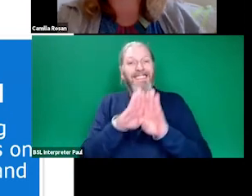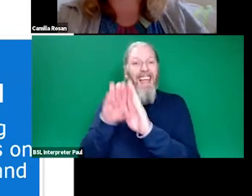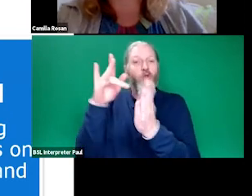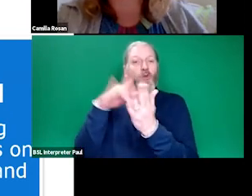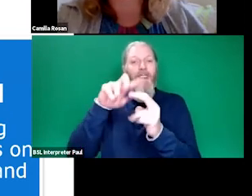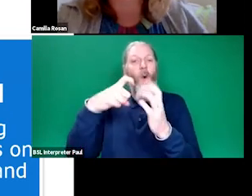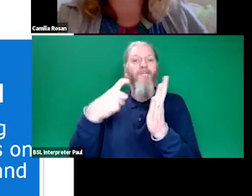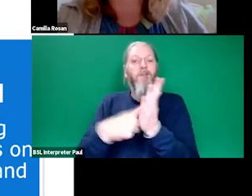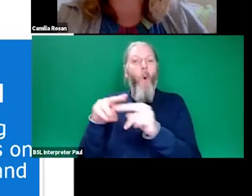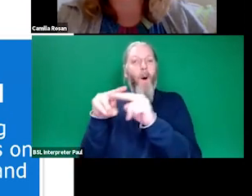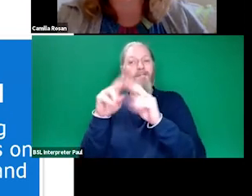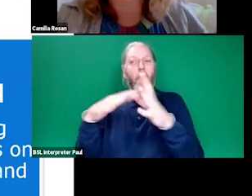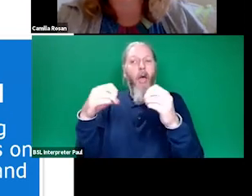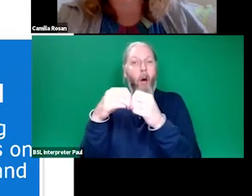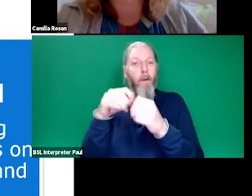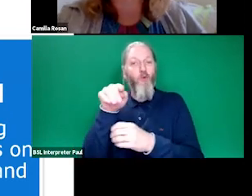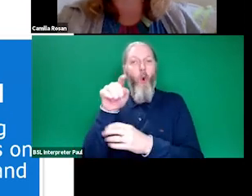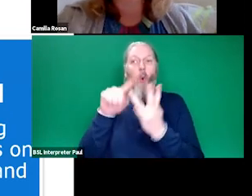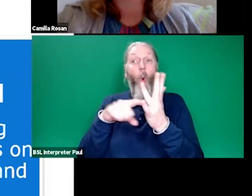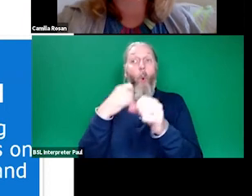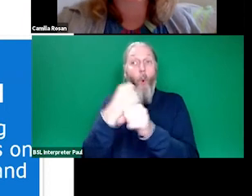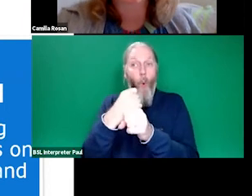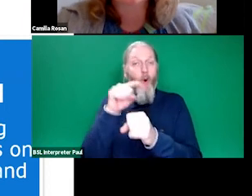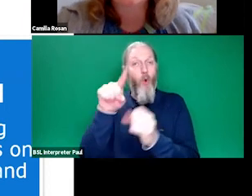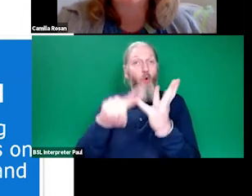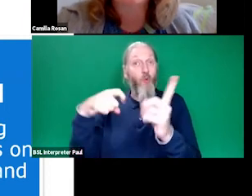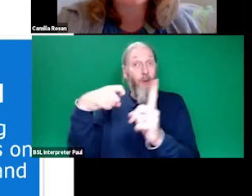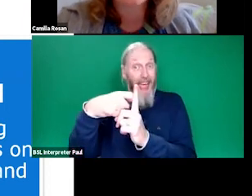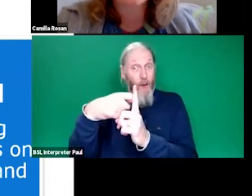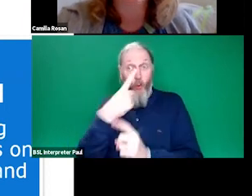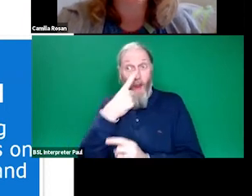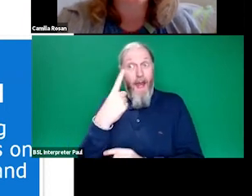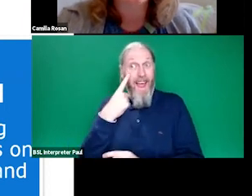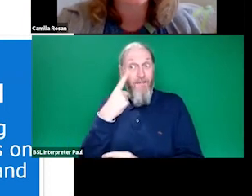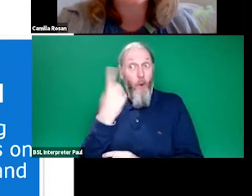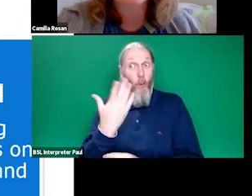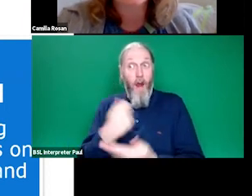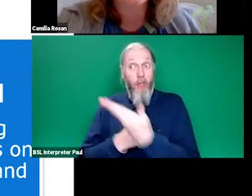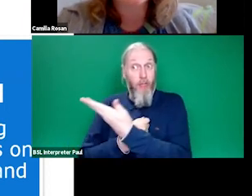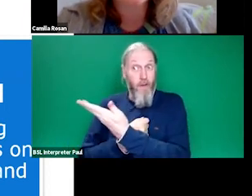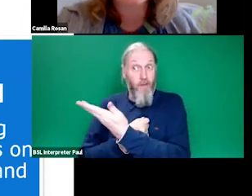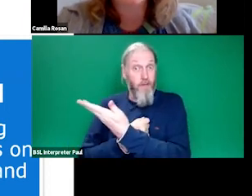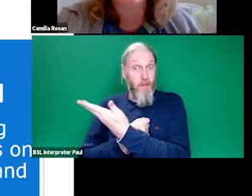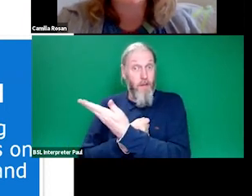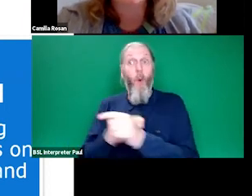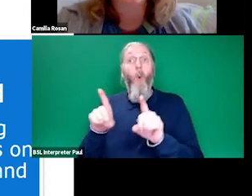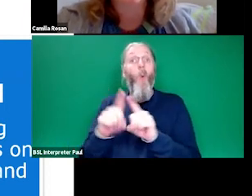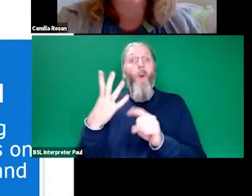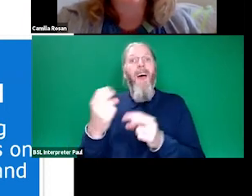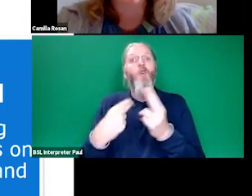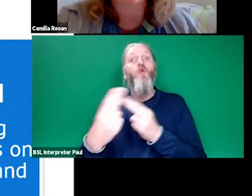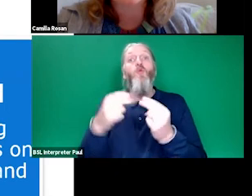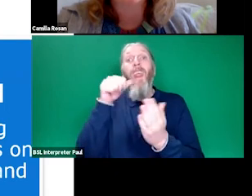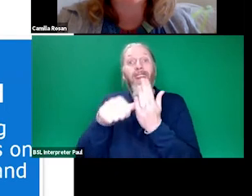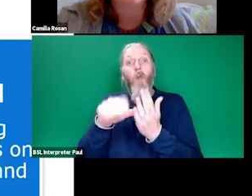www.nationalcenterforfamilyhubs.org.uk. So please do check us out there. We also have a a newsletter which we're circulating every